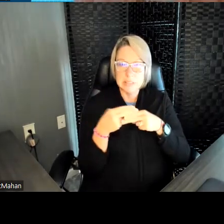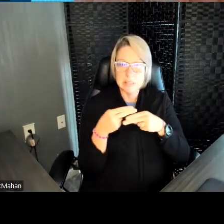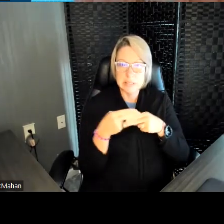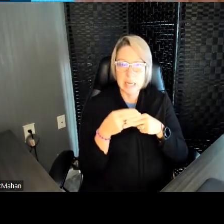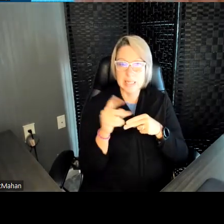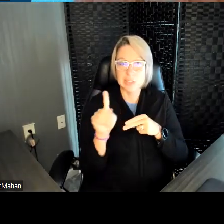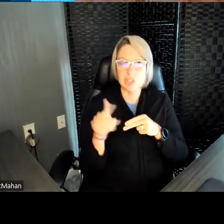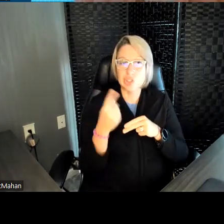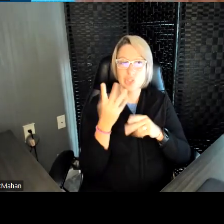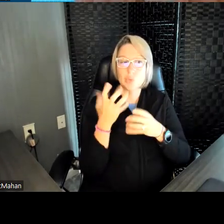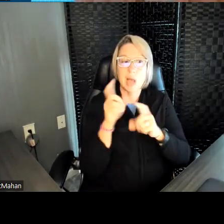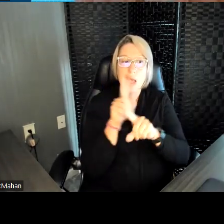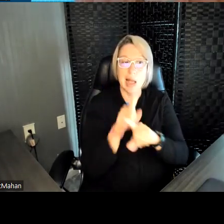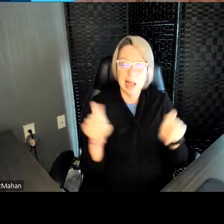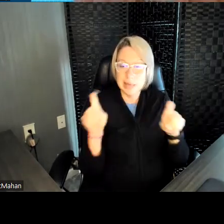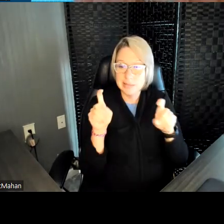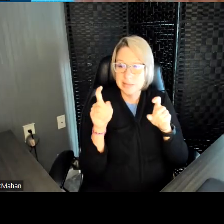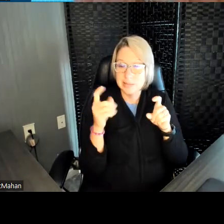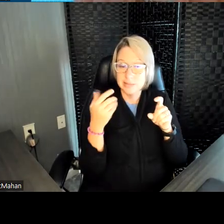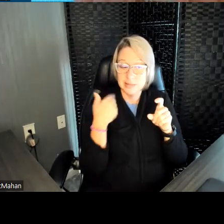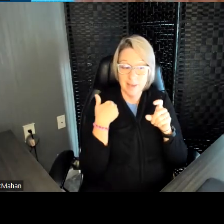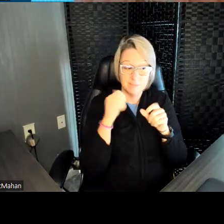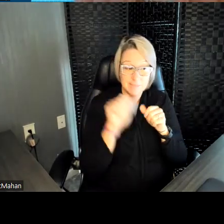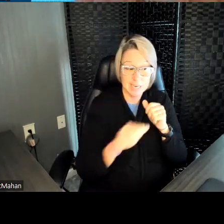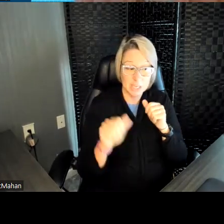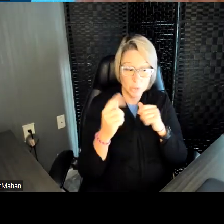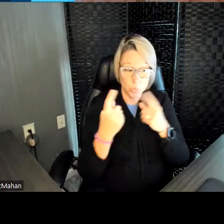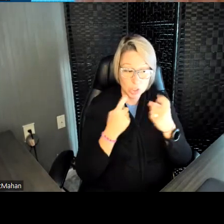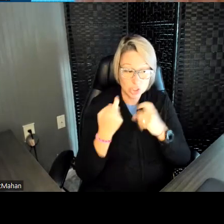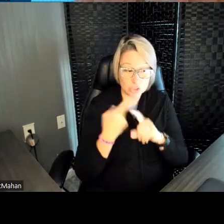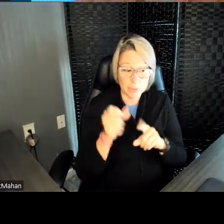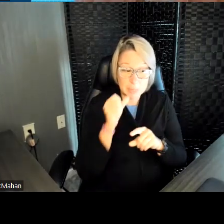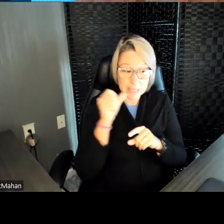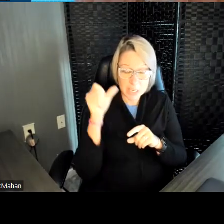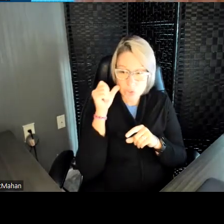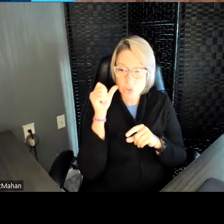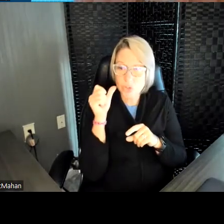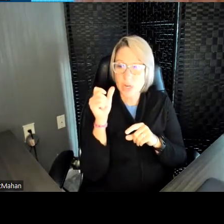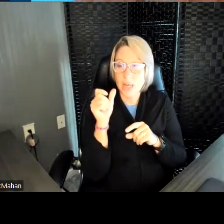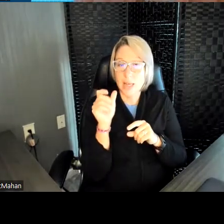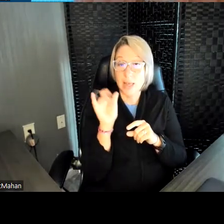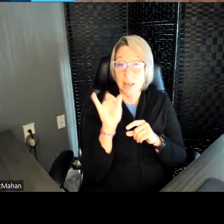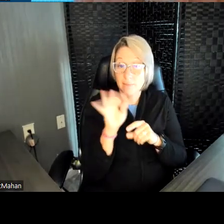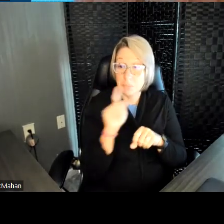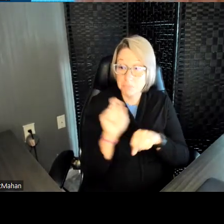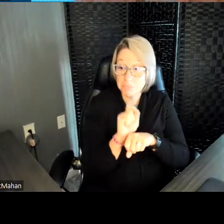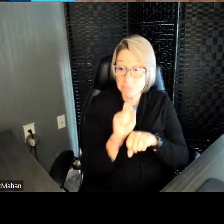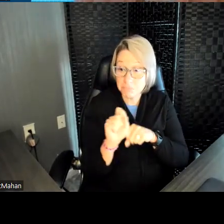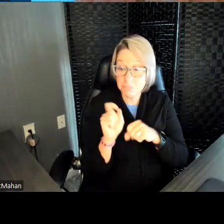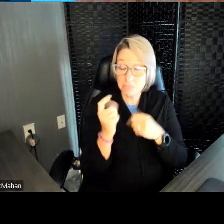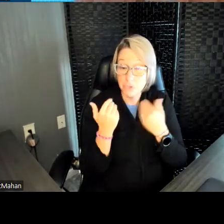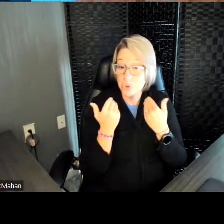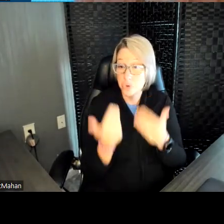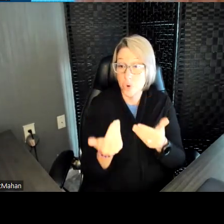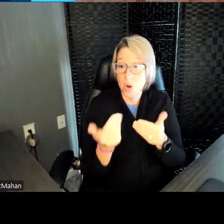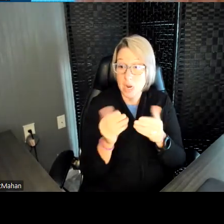if there were any questions from yesterday. So if people do have some questions from yesterday, I would really appreciate it if